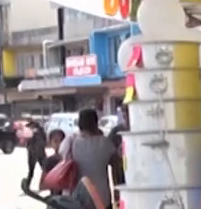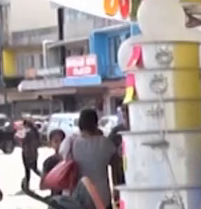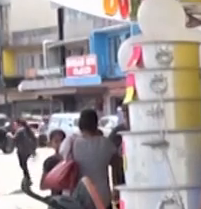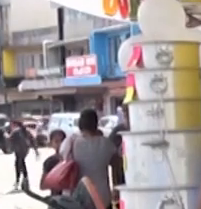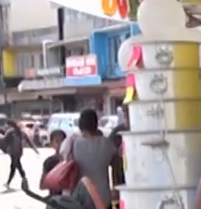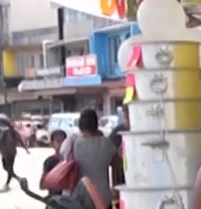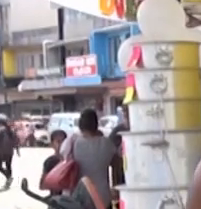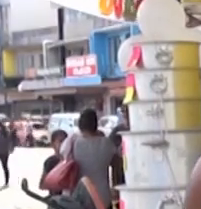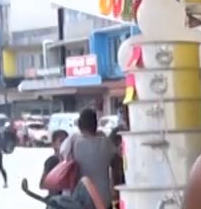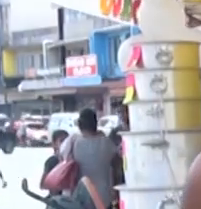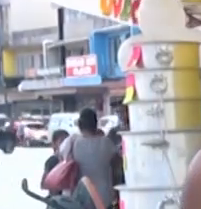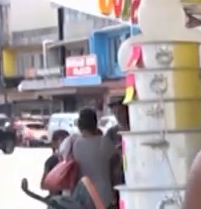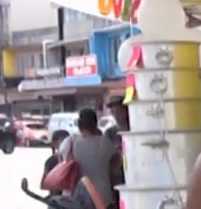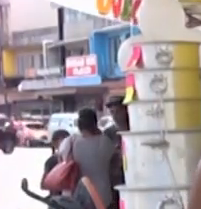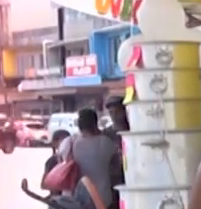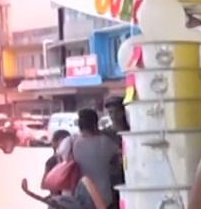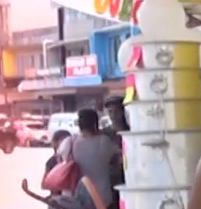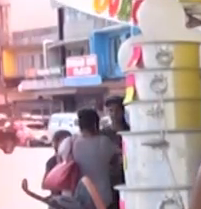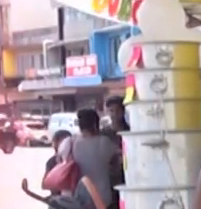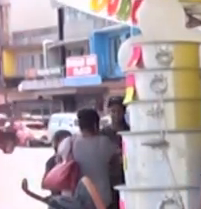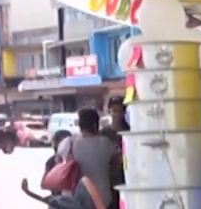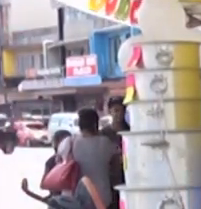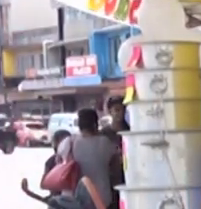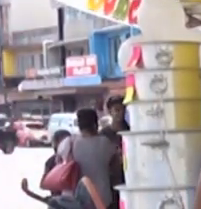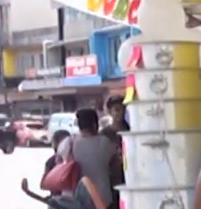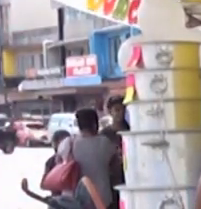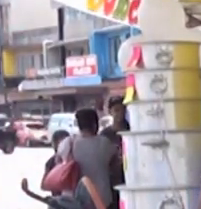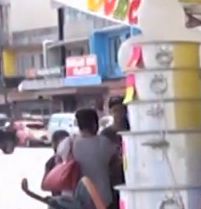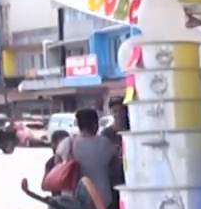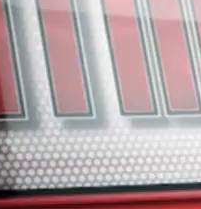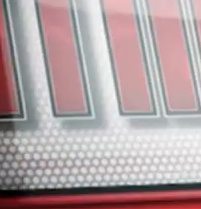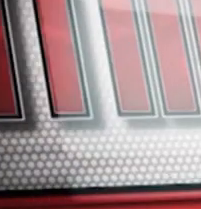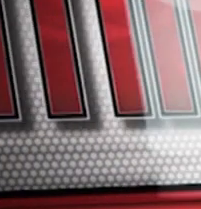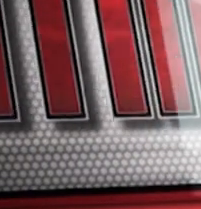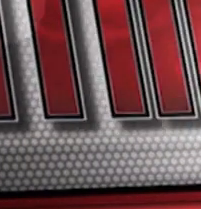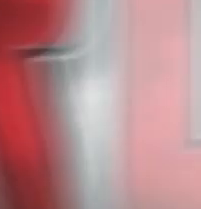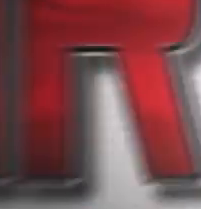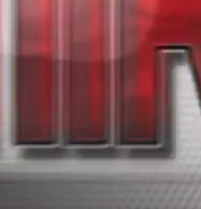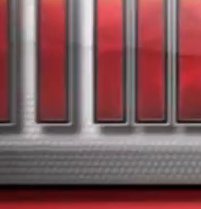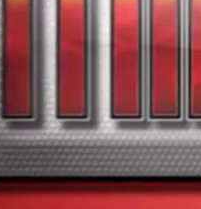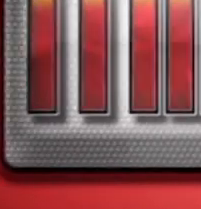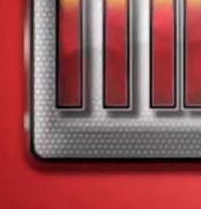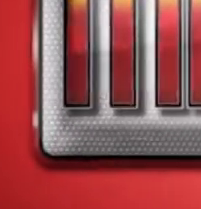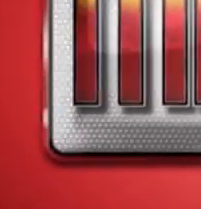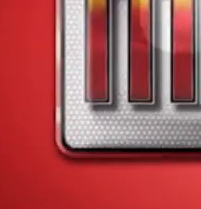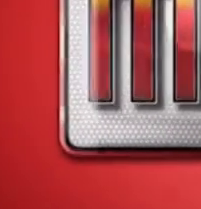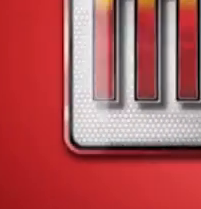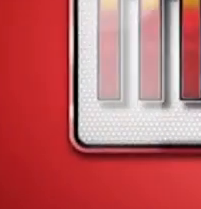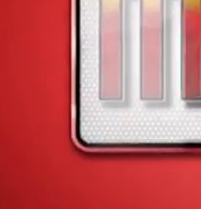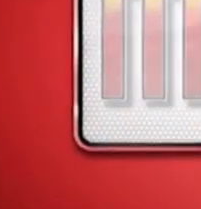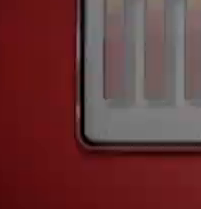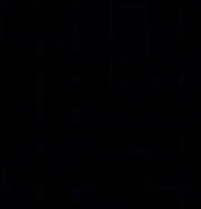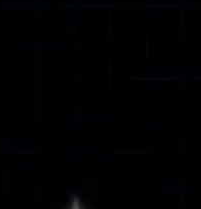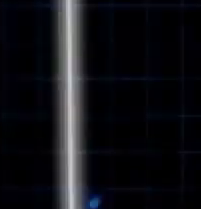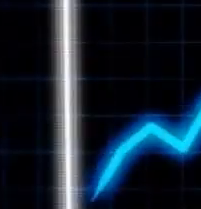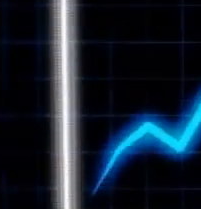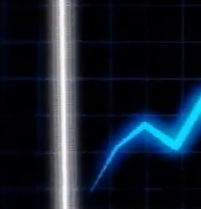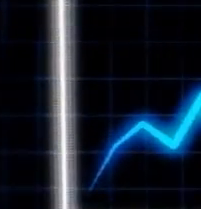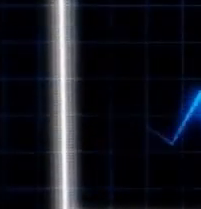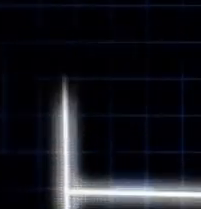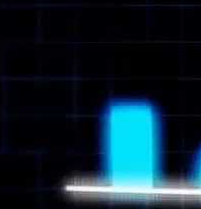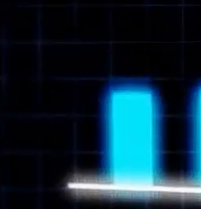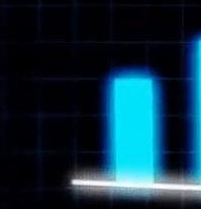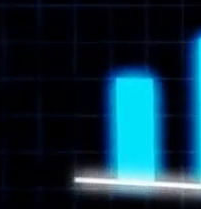My name is Neha and I'm from Karavi. And Mirchi FM, it's hot. Mirchi FM, it's hot.